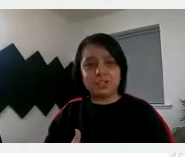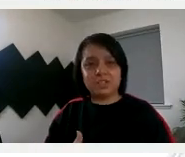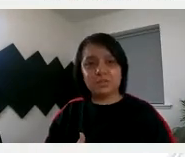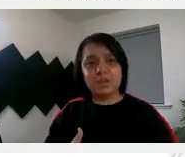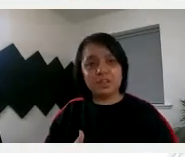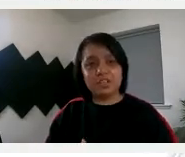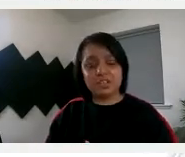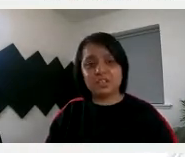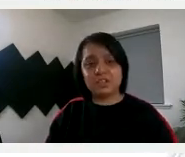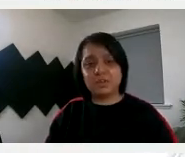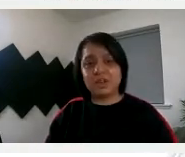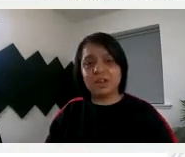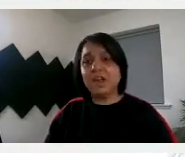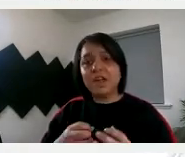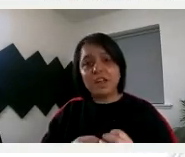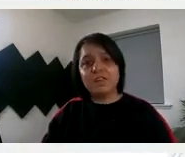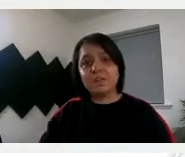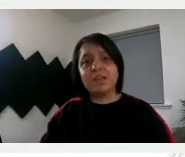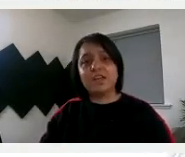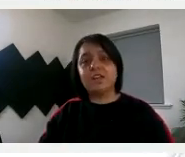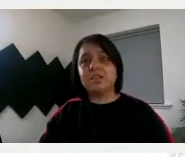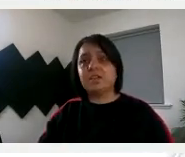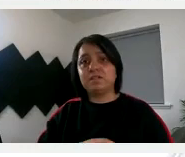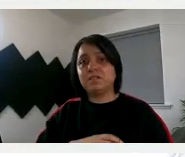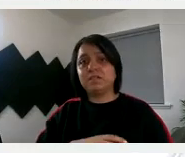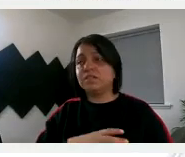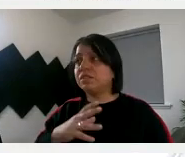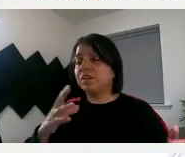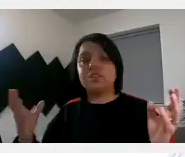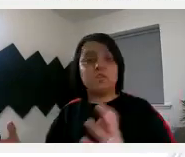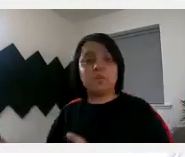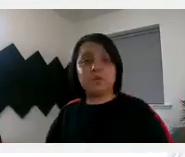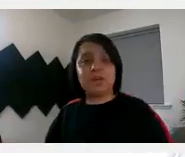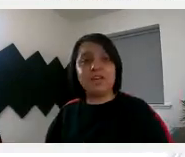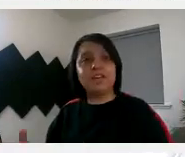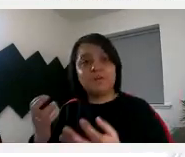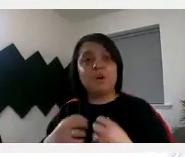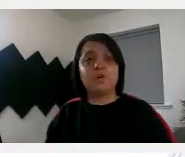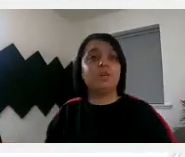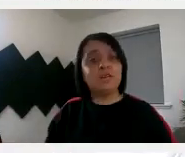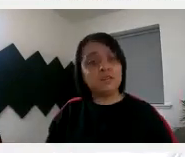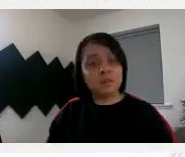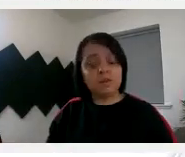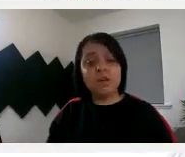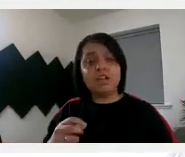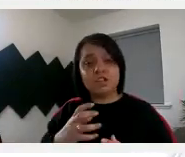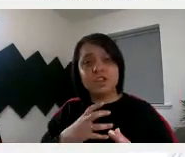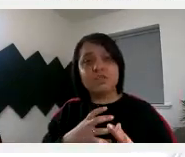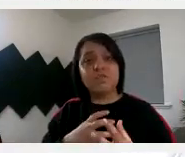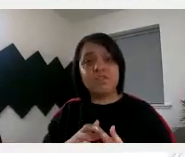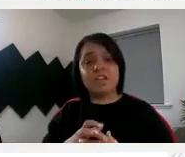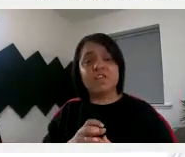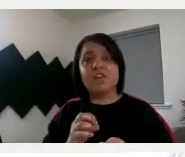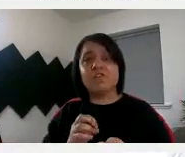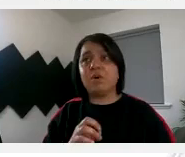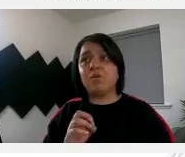language tests or English tests in the UK, if you're spelling it the US way, it can mark you down as well. So you need to be